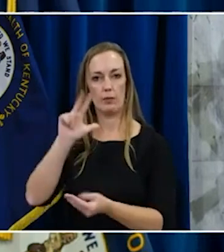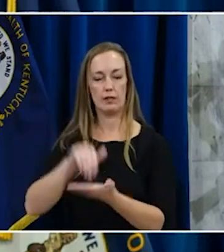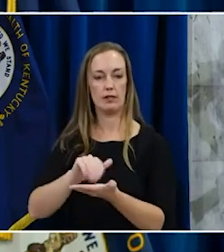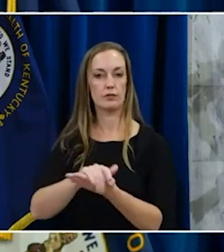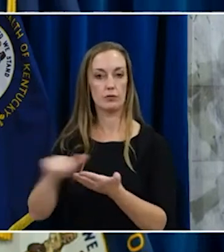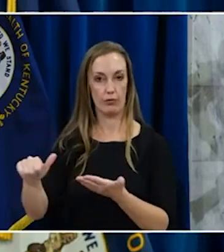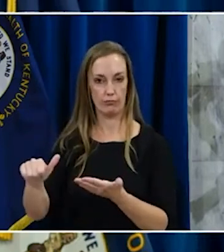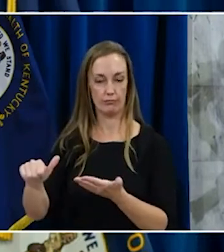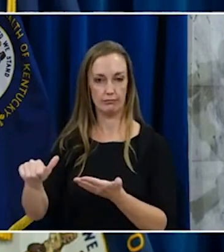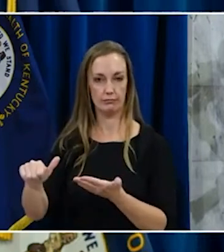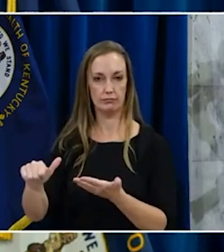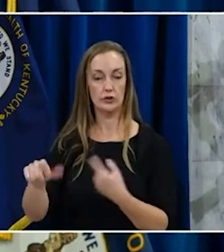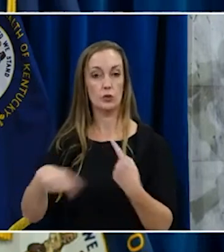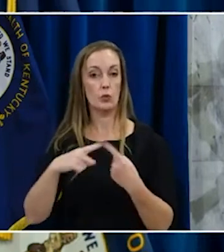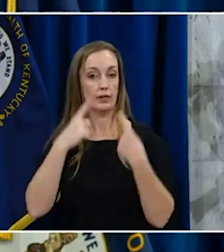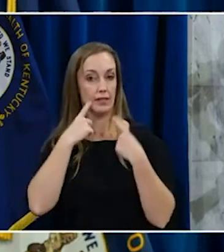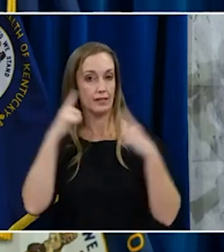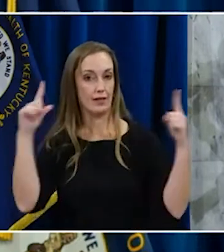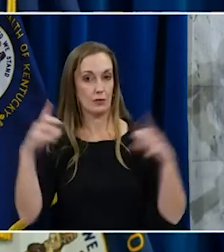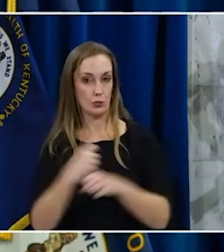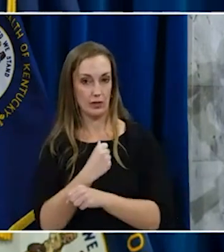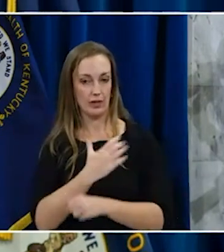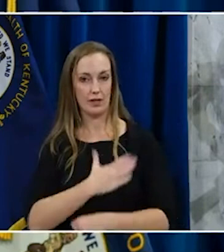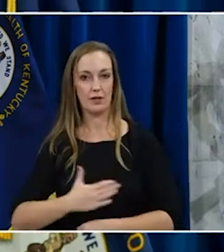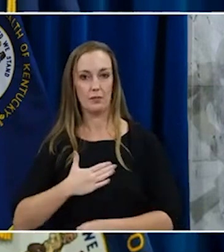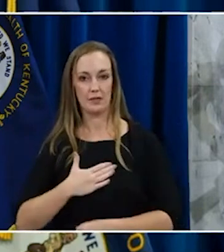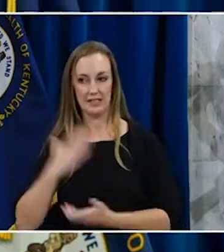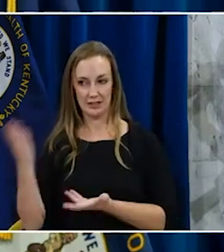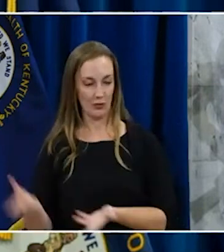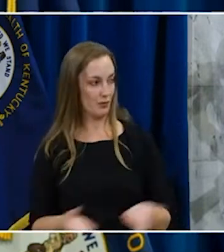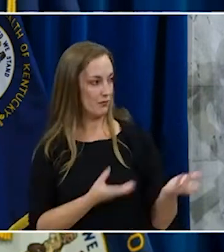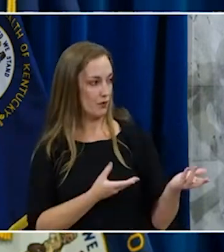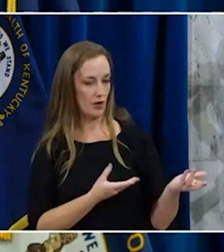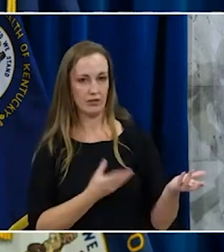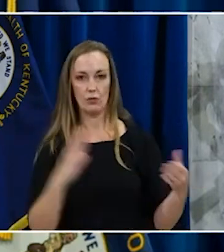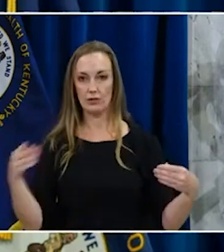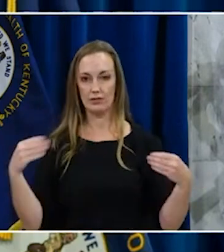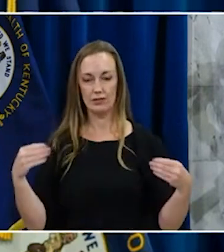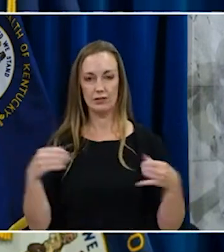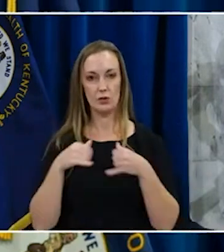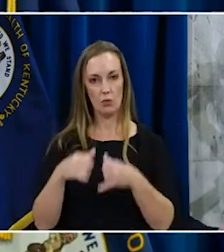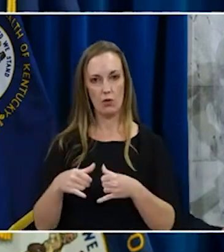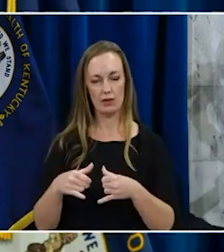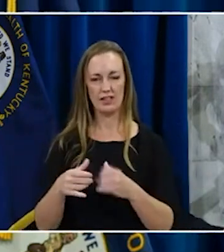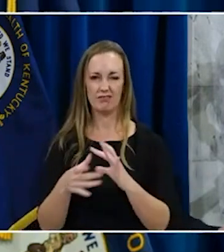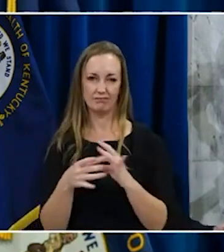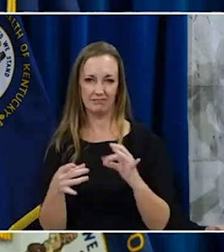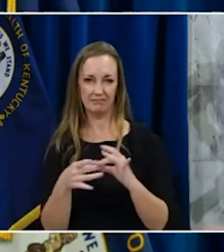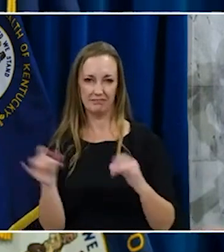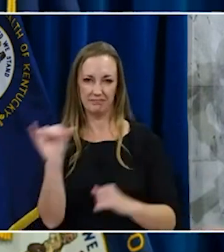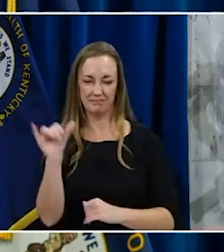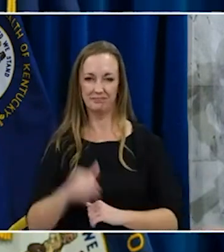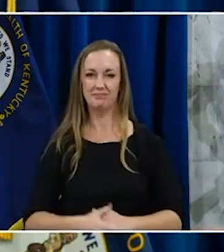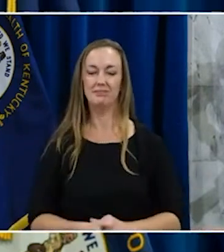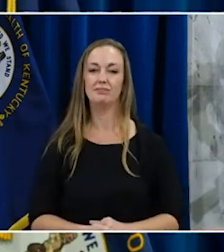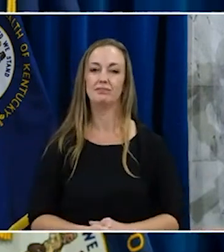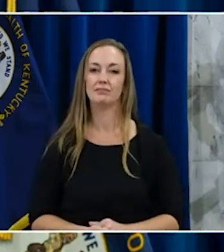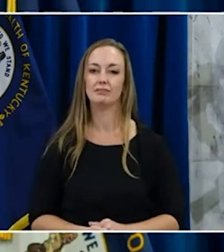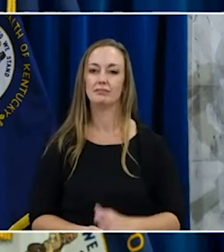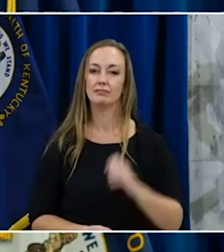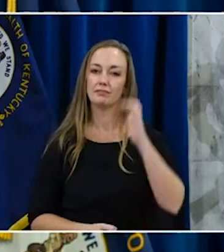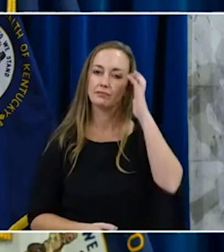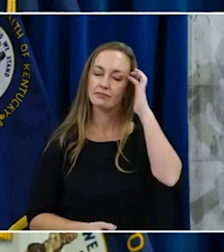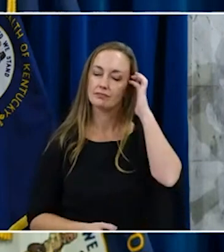$3,000. Once we announce the winner, please join us up front to collect your award and to say a few words.